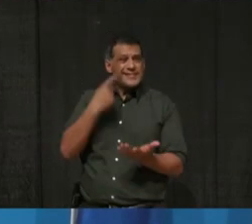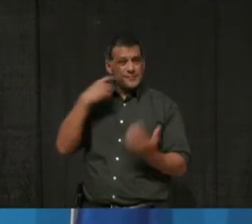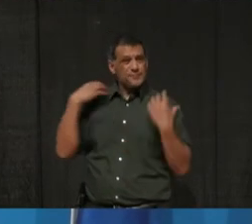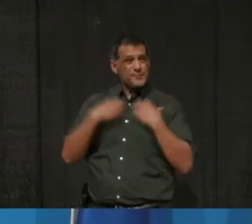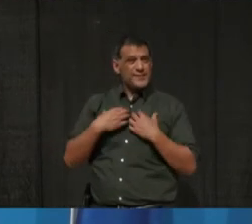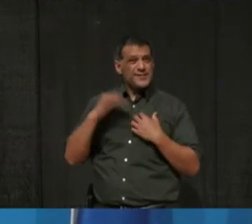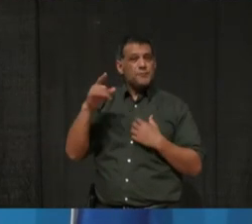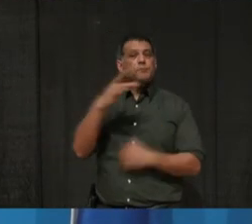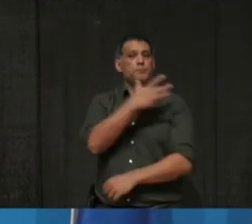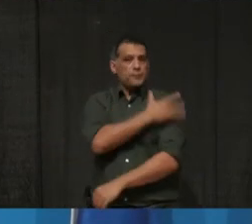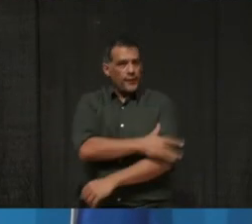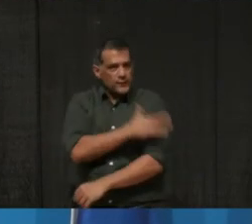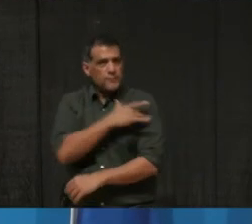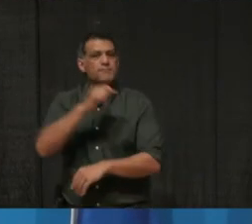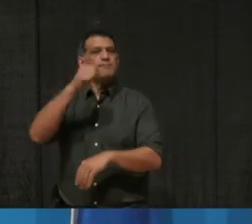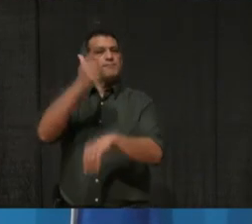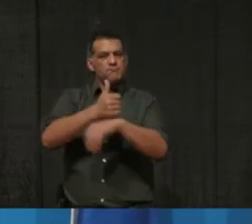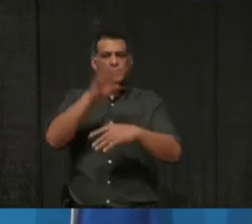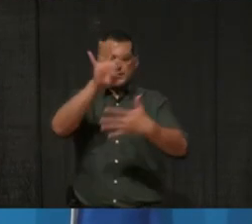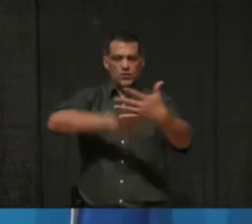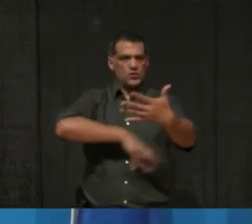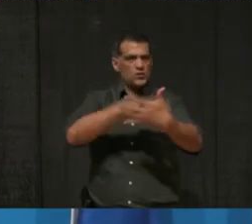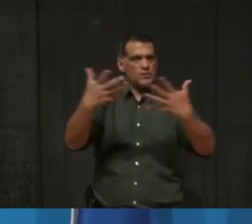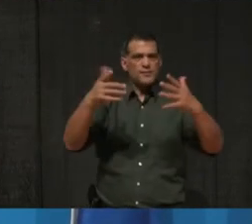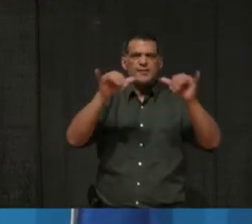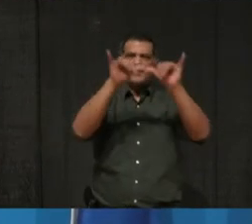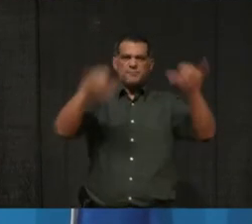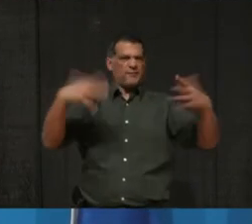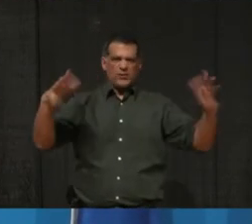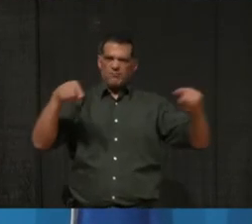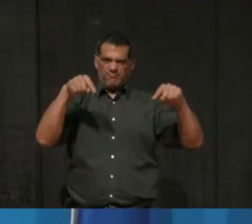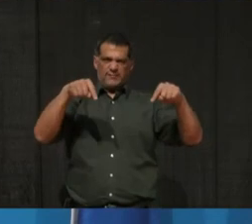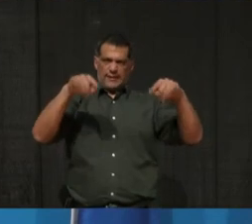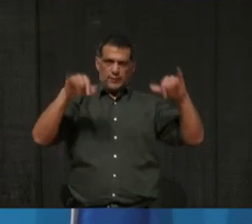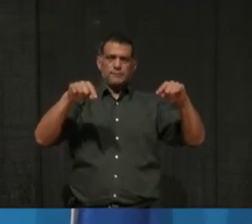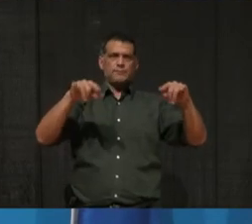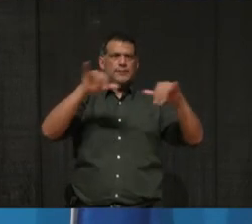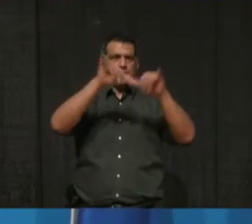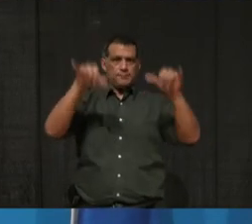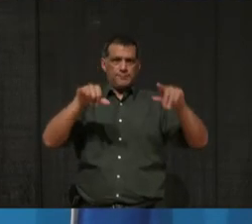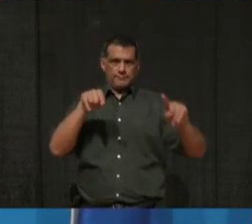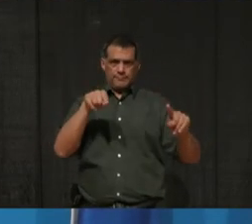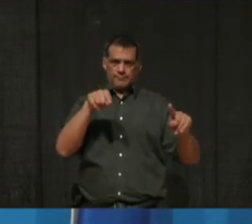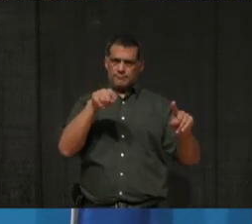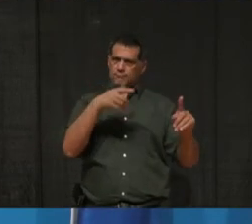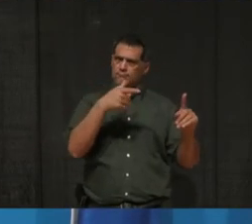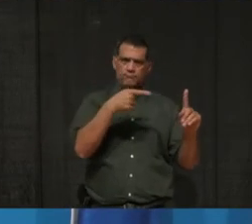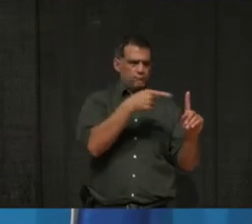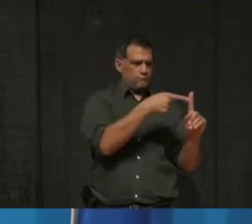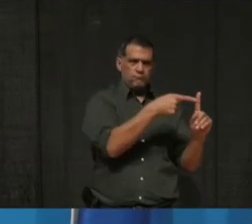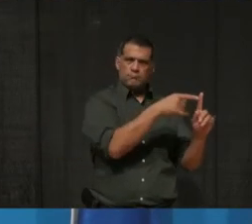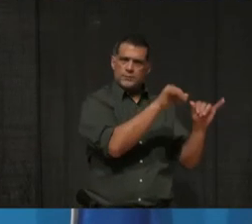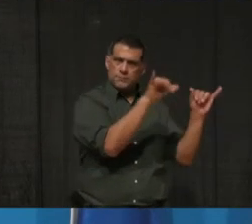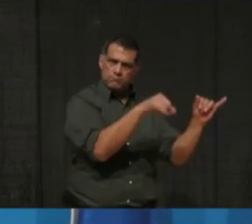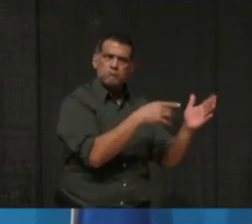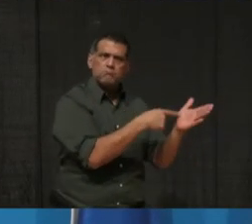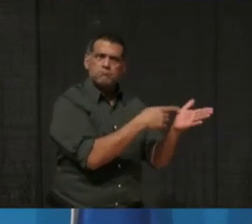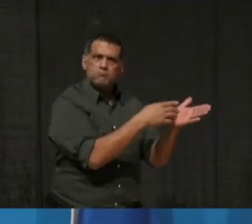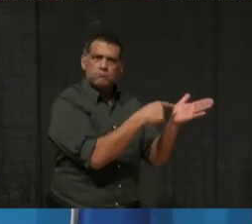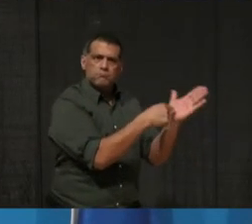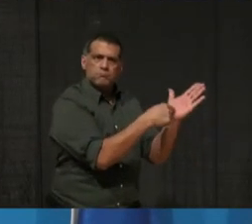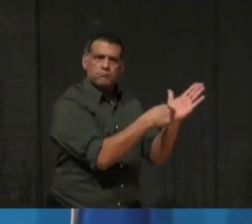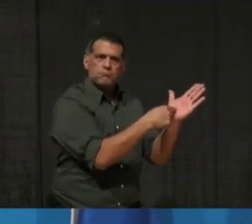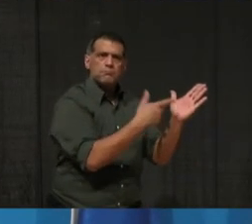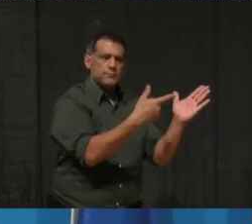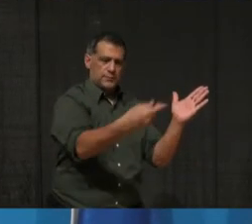province is developing a scheduling system, and obviously scheduling will, as I understand it, be undertaken at a local level